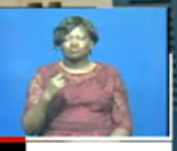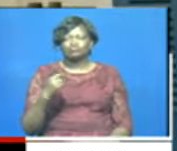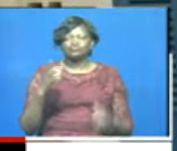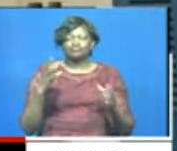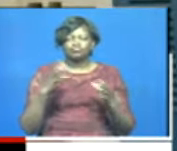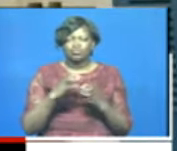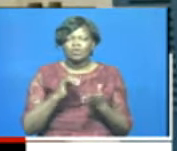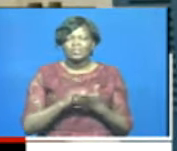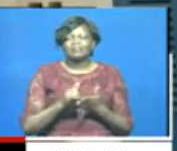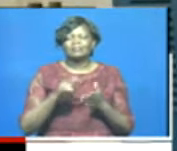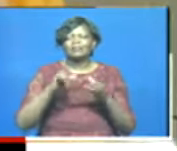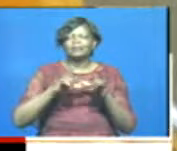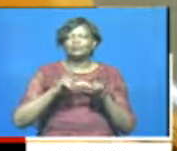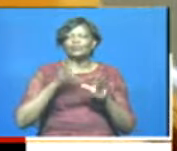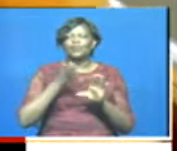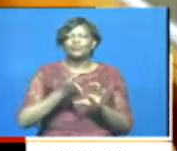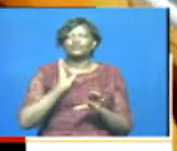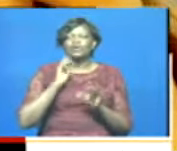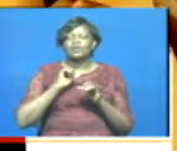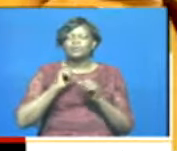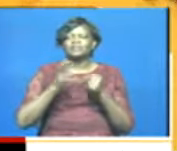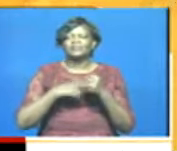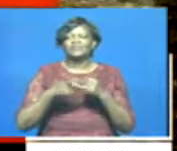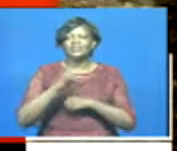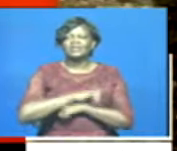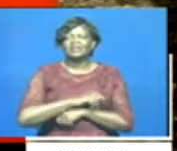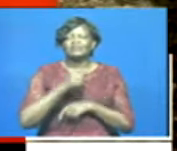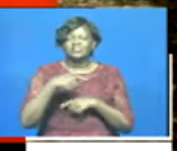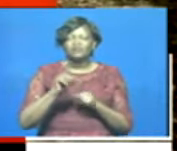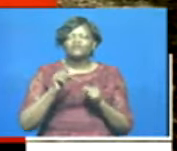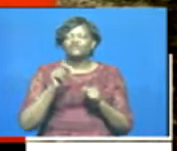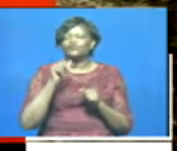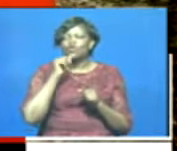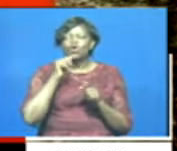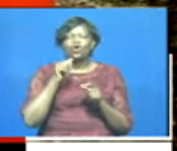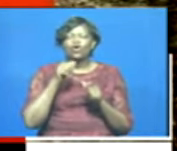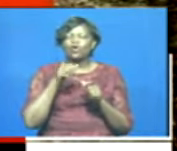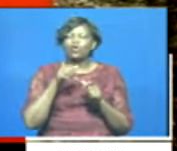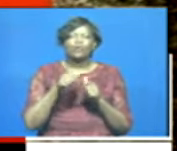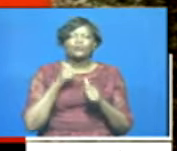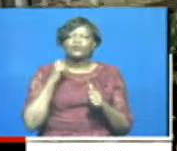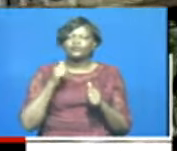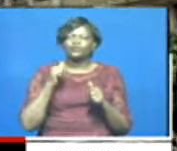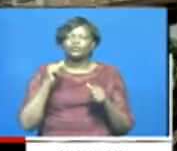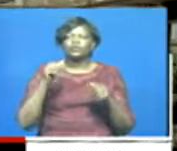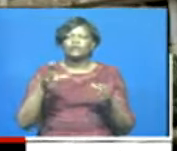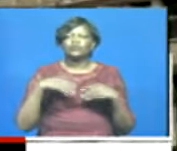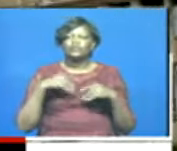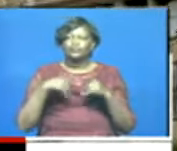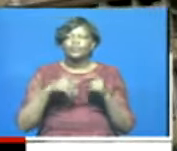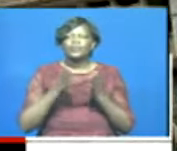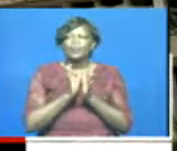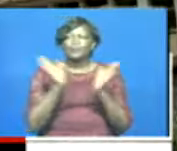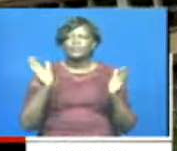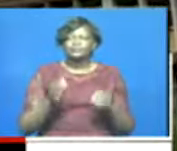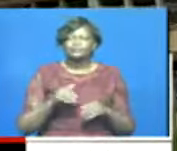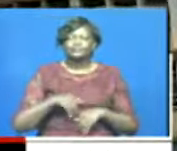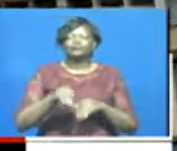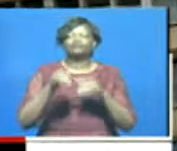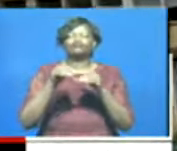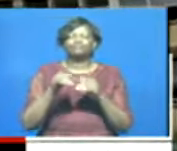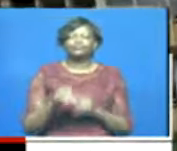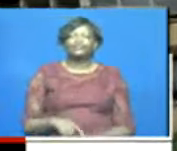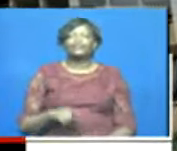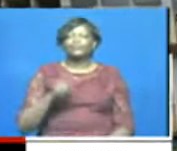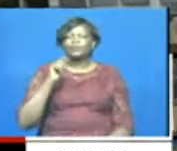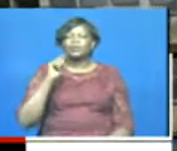licenses would be withdrawn within 7 days if there were no objections received from the public. Pursuant to the provisions of the Kenya Information